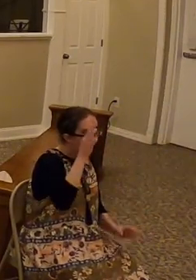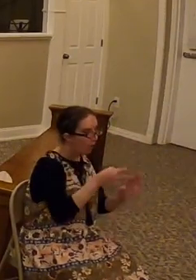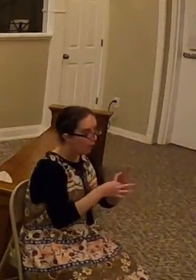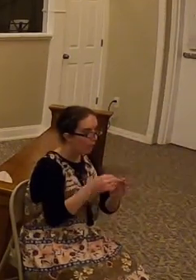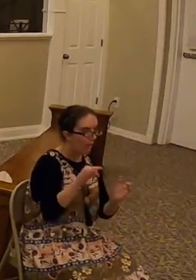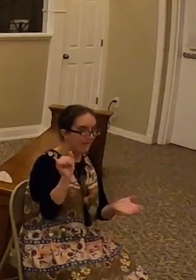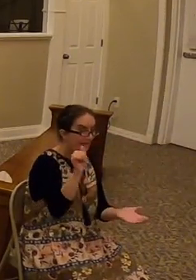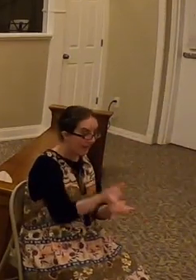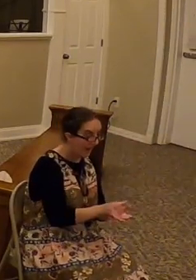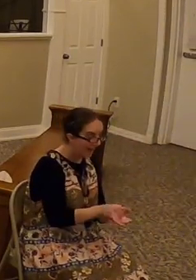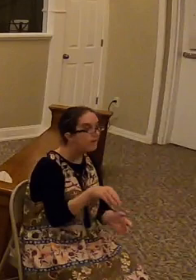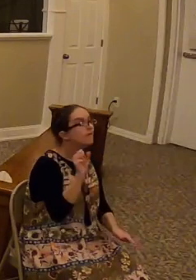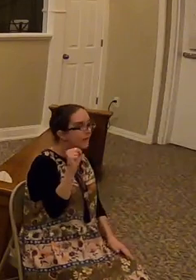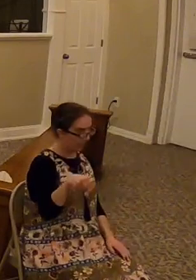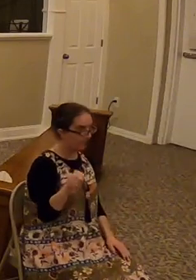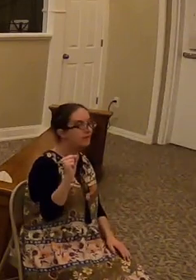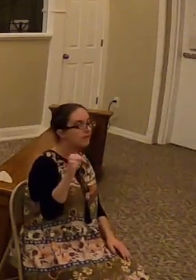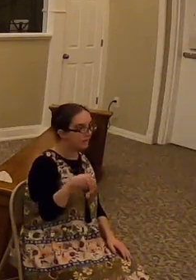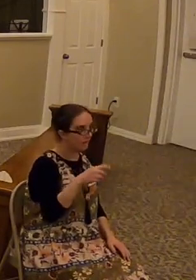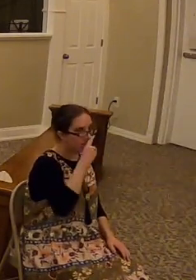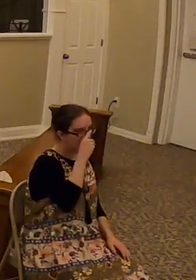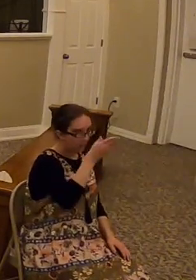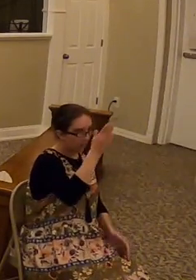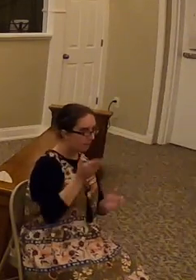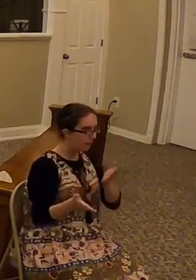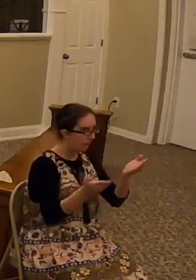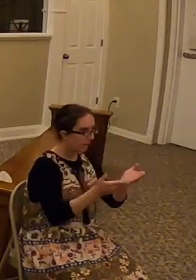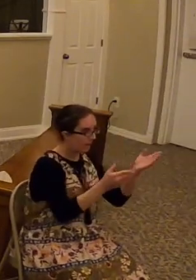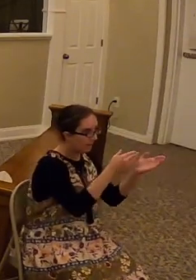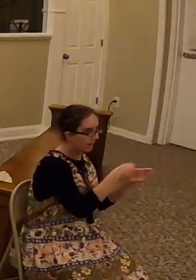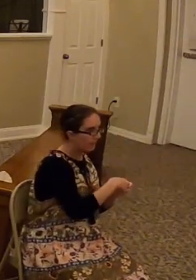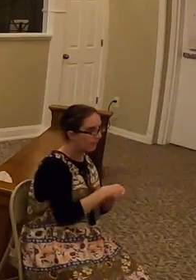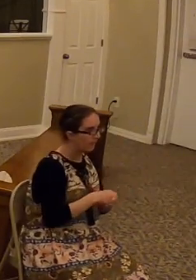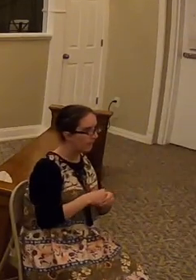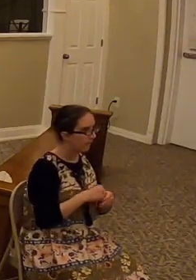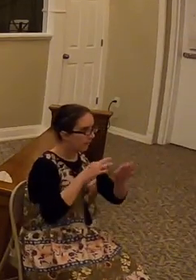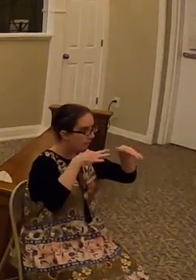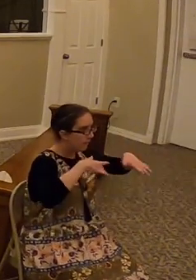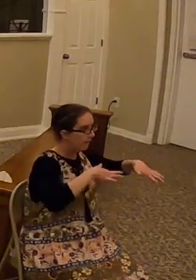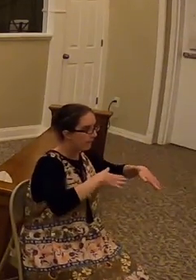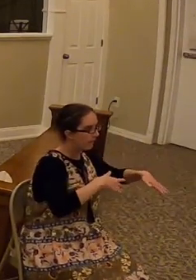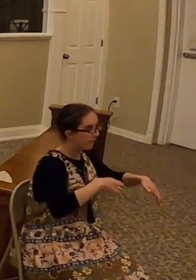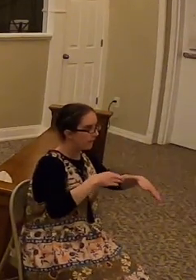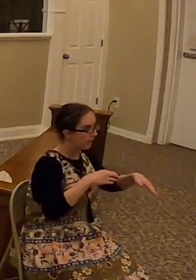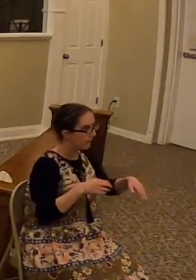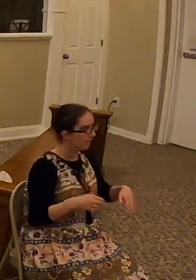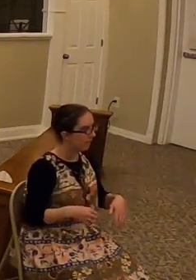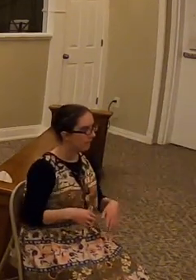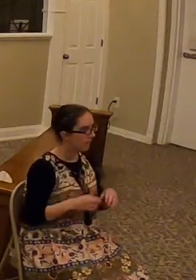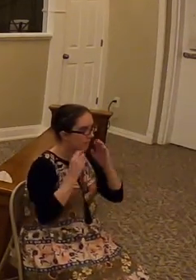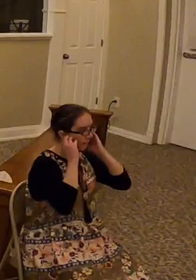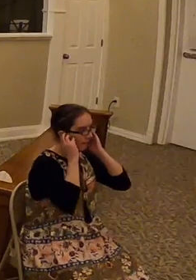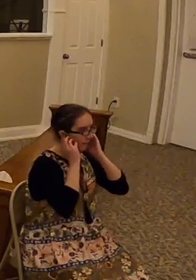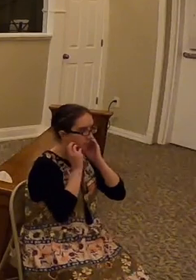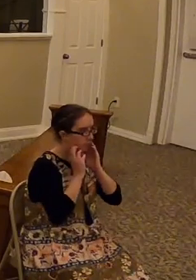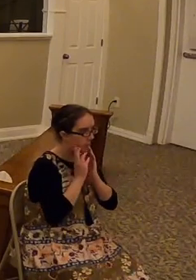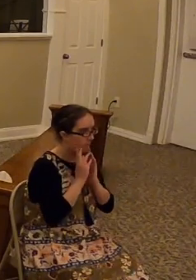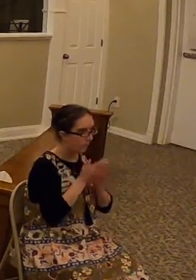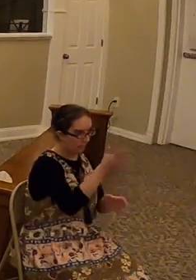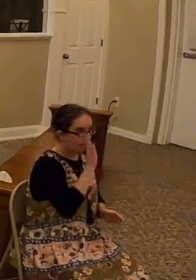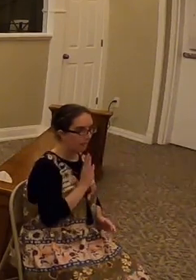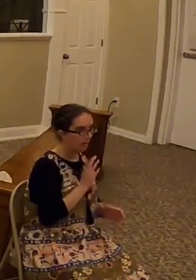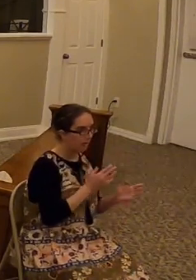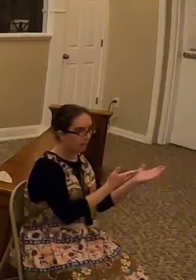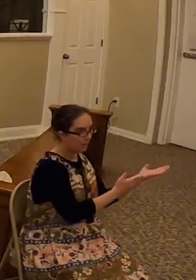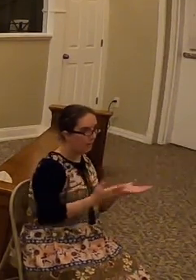part of that? Yeah. Amen. God carried him out to a little brook called the Brook Cherith. Amen. And